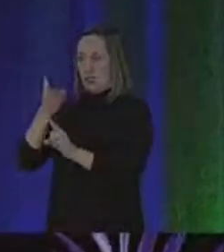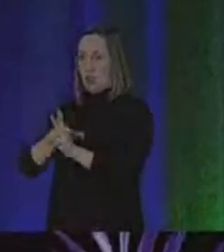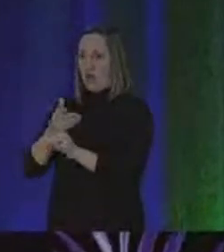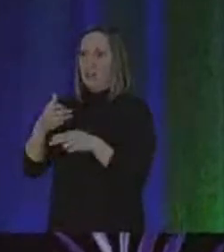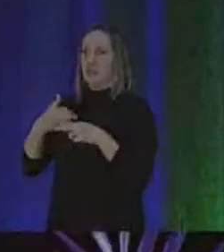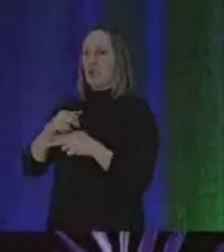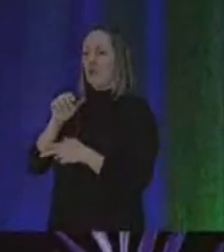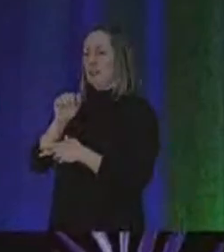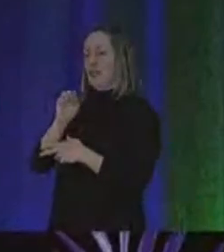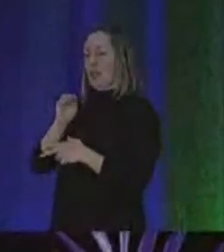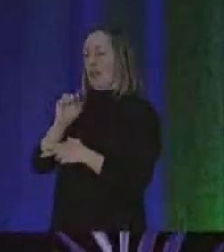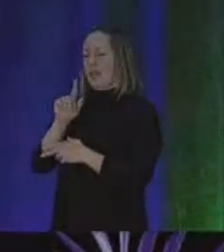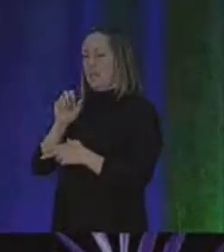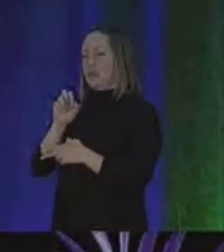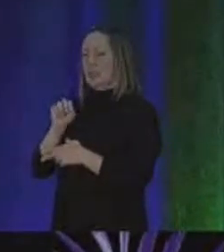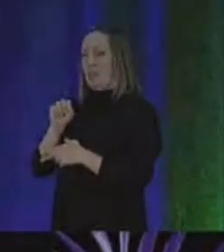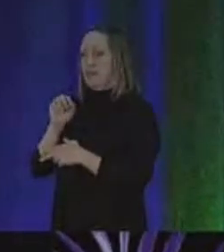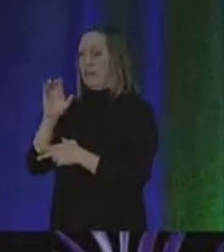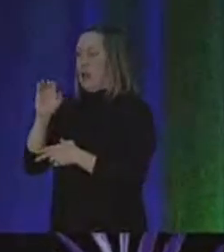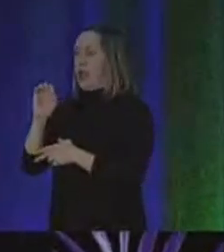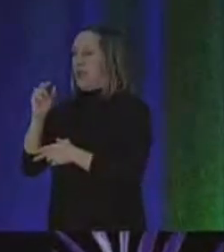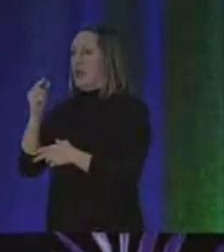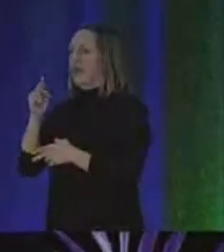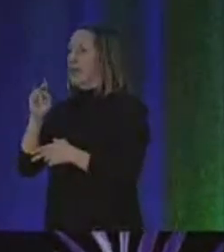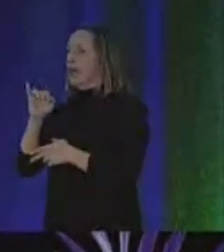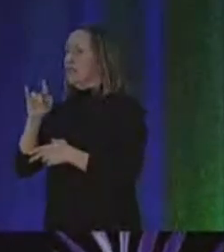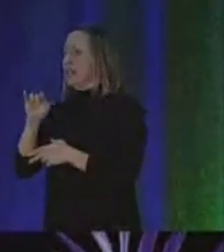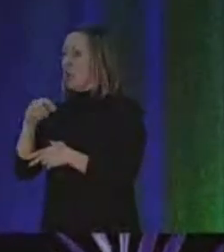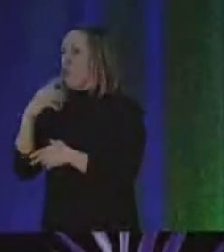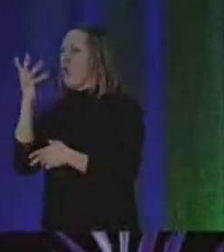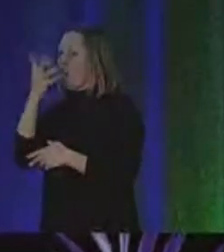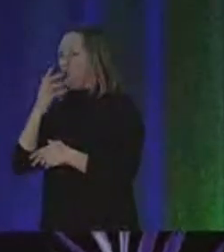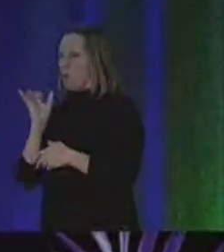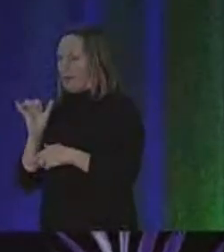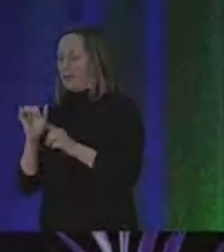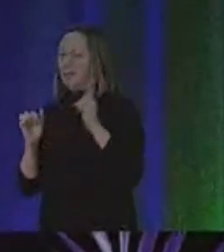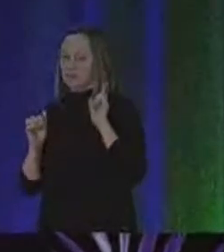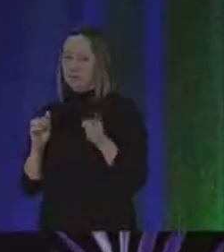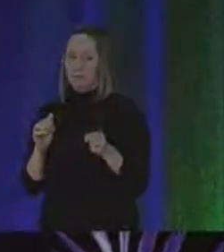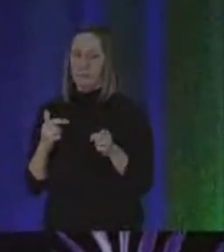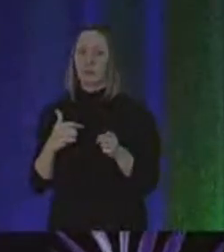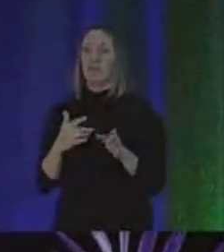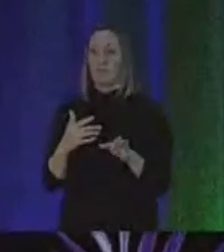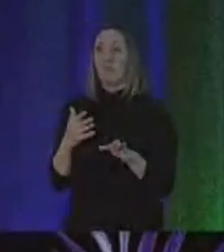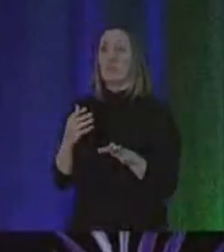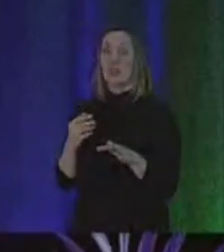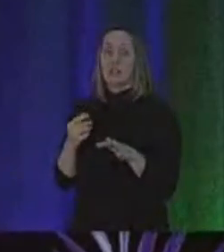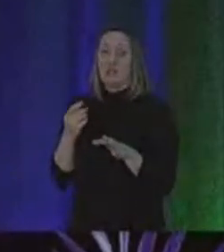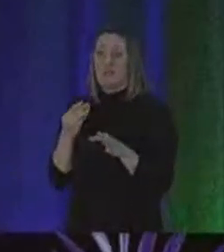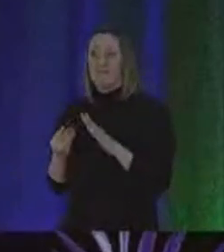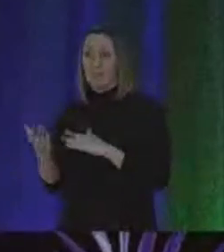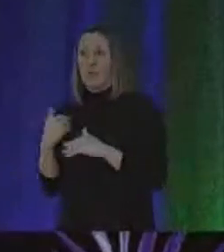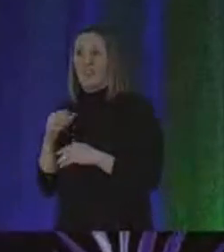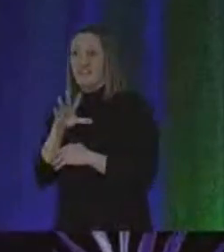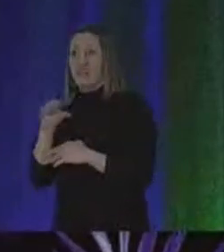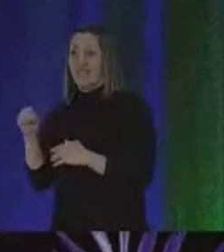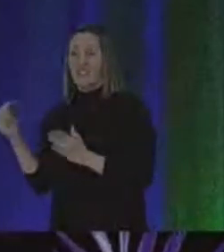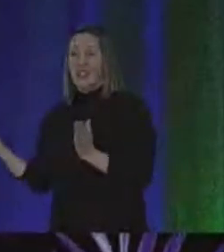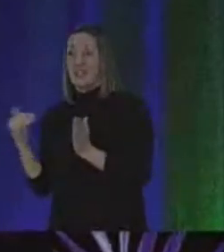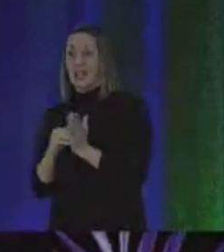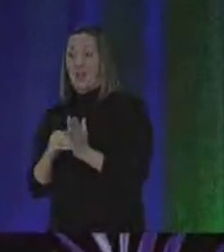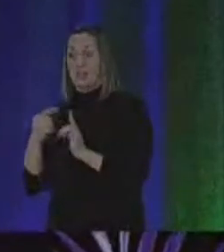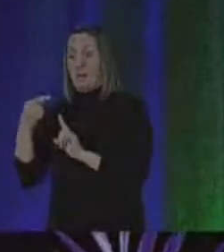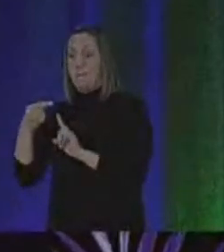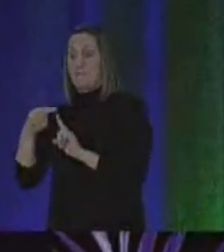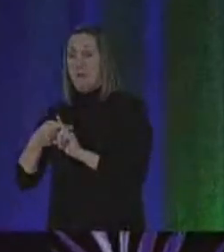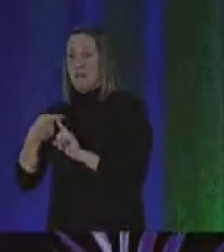Cognito. This is what it looks like within the AWS CDK. And note what we have here, 50,000 monthly